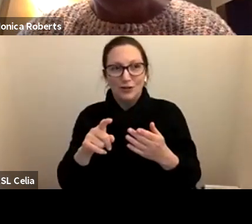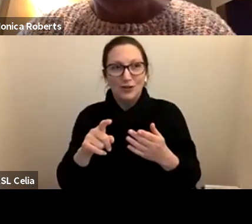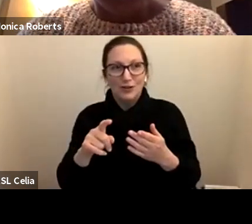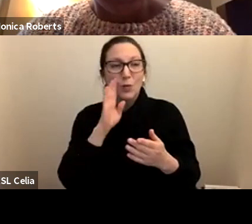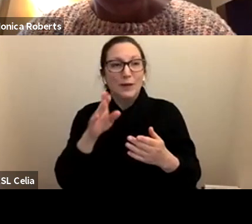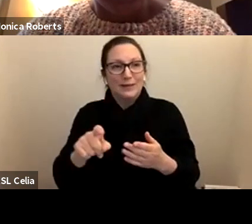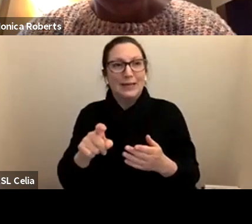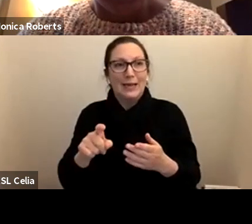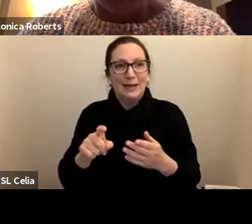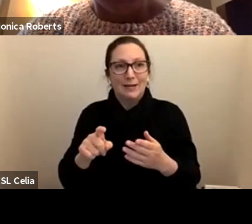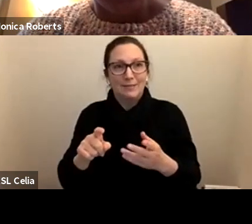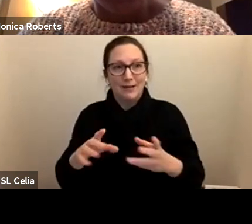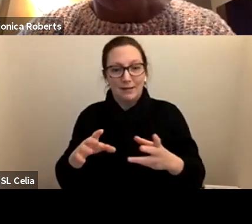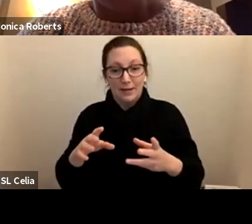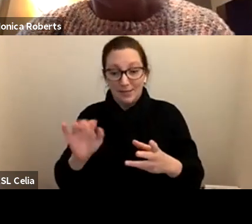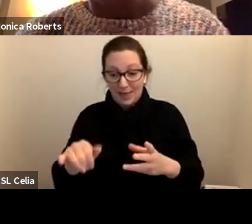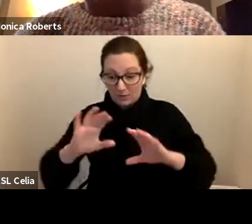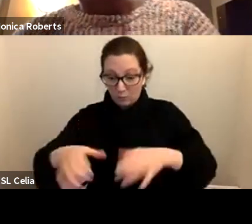the invitations?